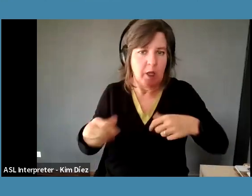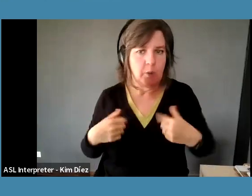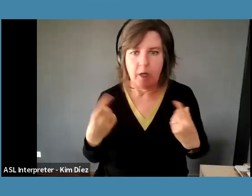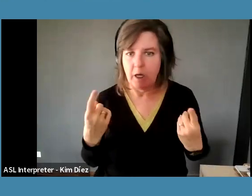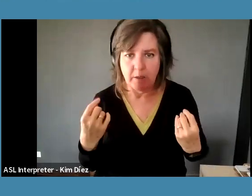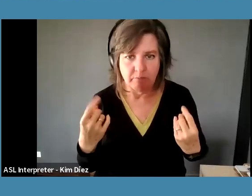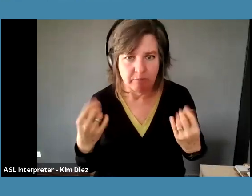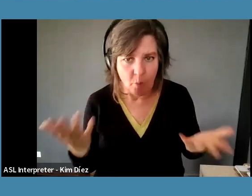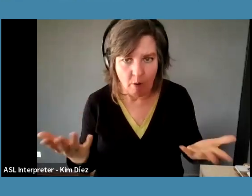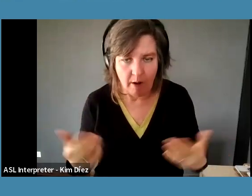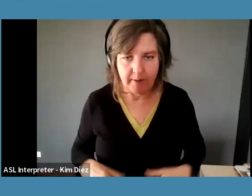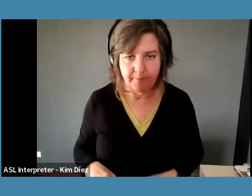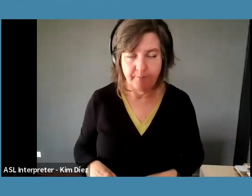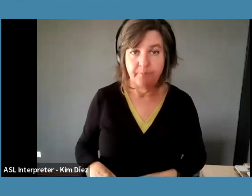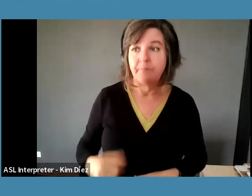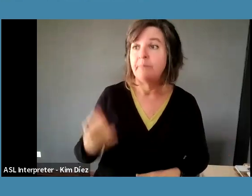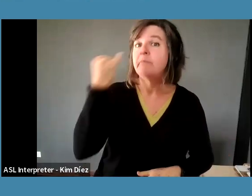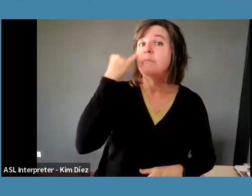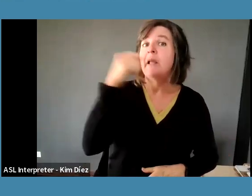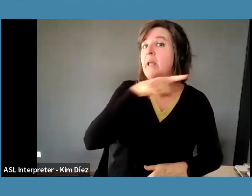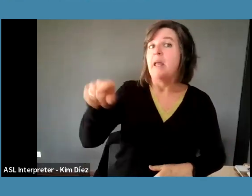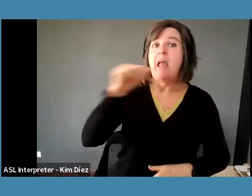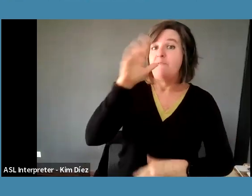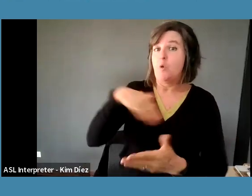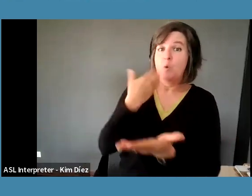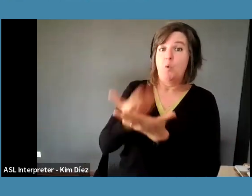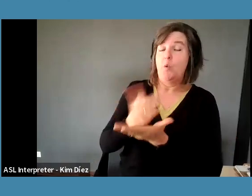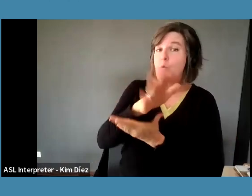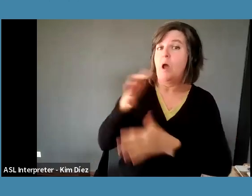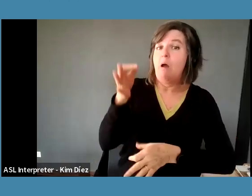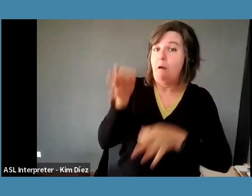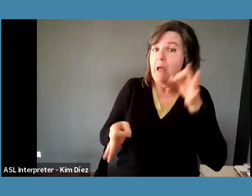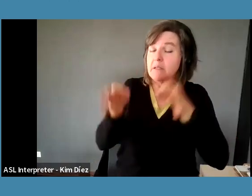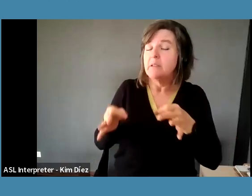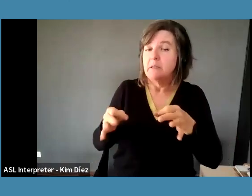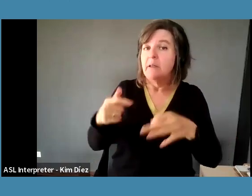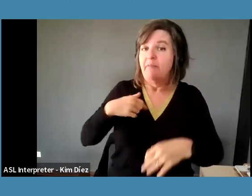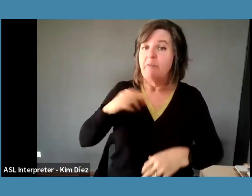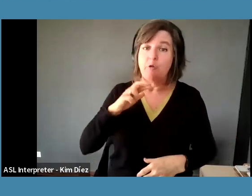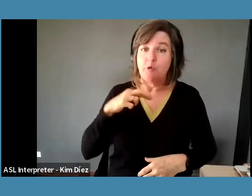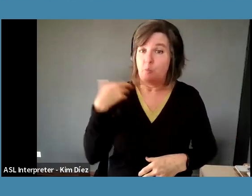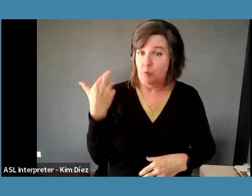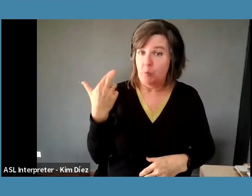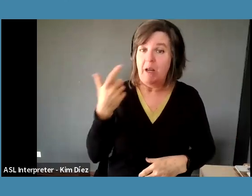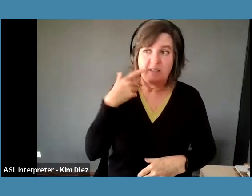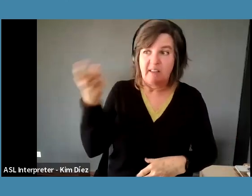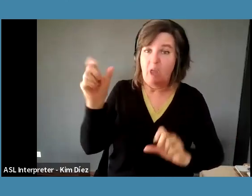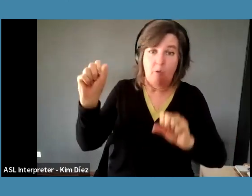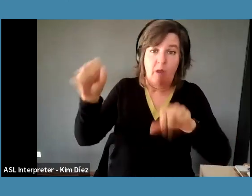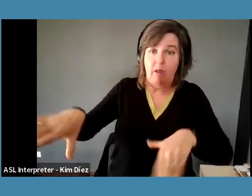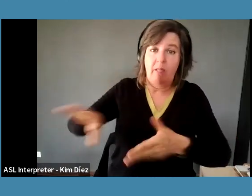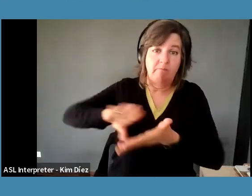Well, if you don't make it to your hearing, like I said, you run the risk that they will dismiss your case.